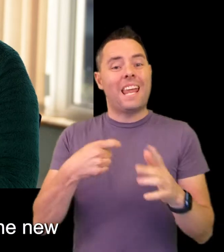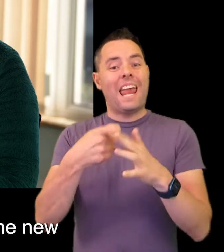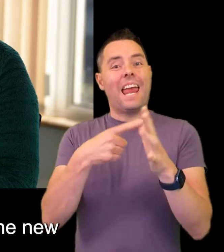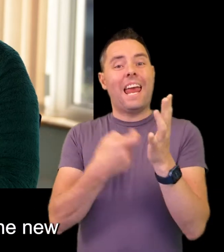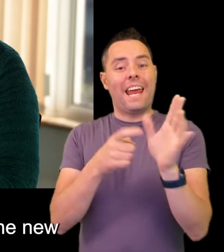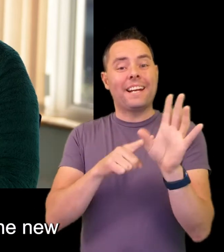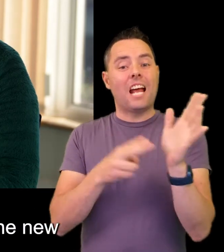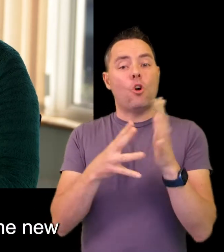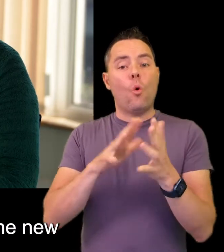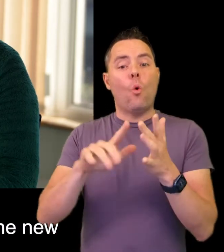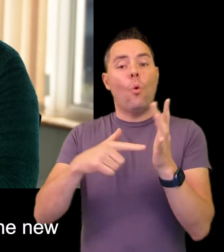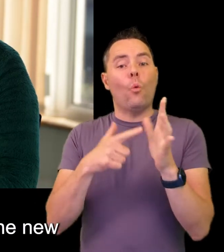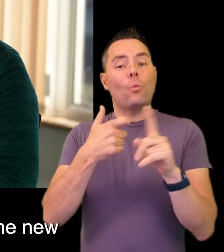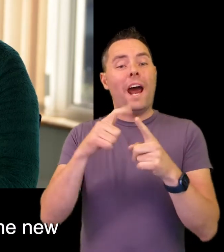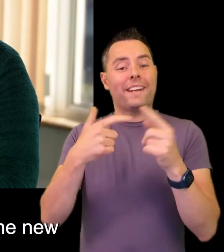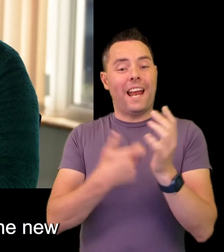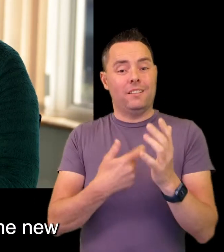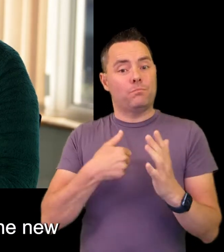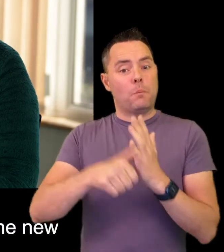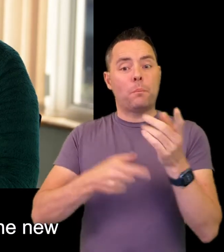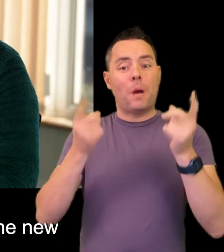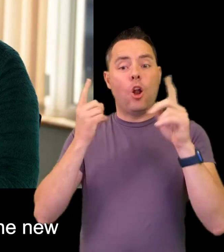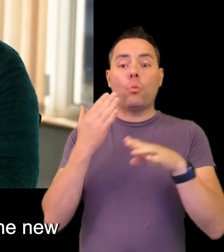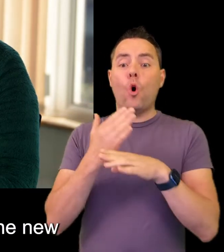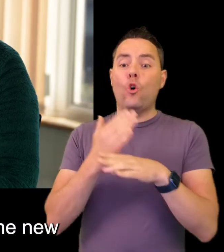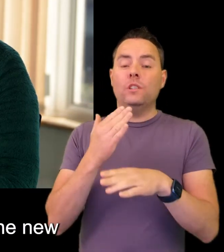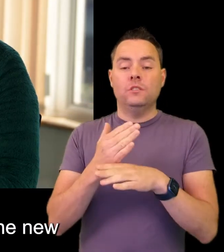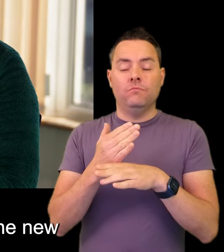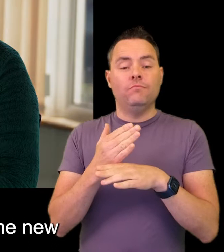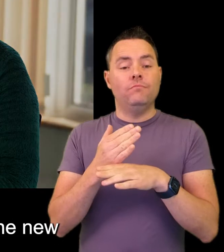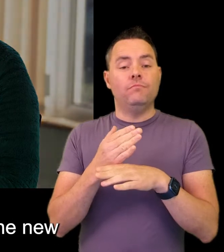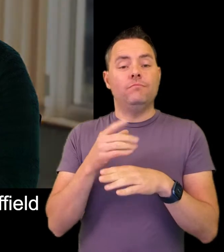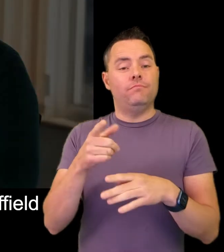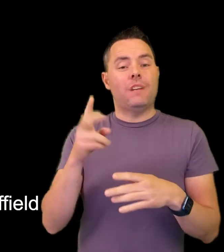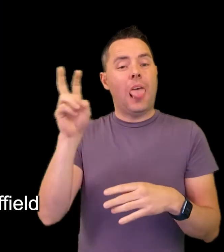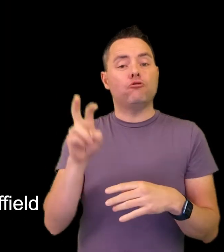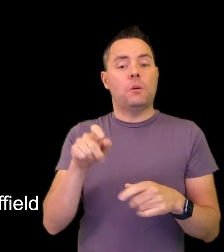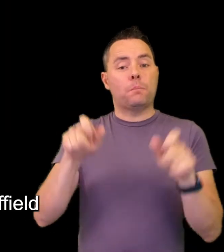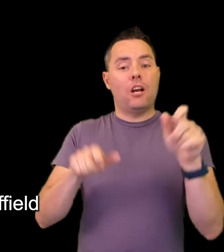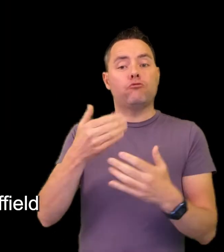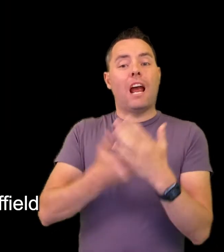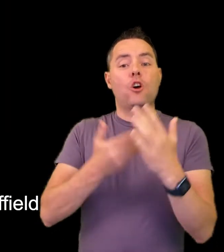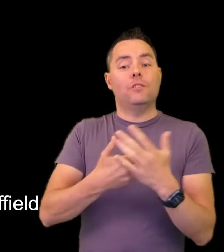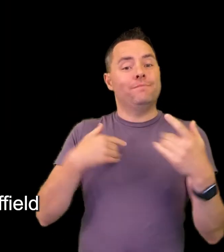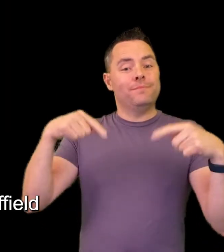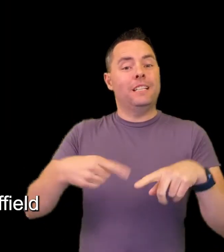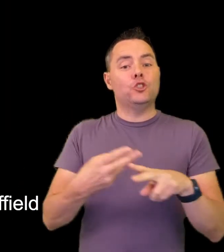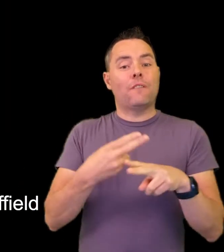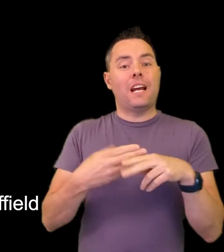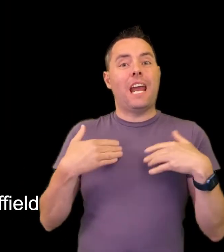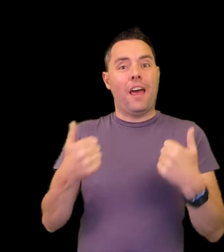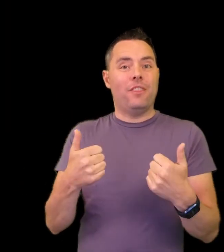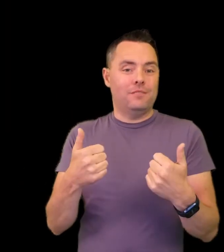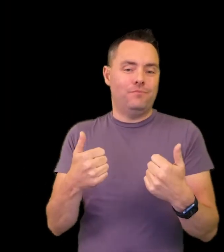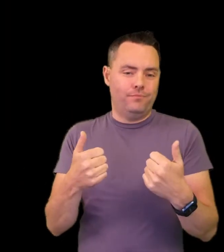I'm Karyn and I'm a programme manager working on the new electronic patient record here at Sheffield Health and